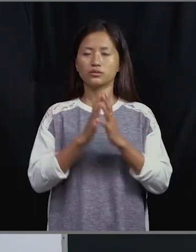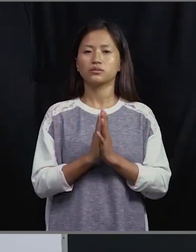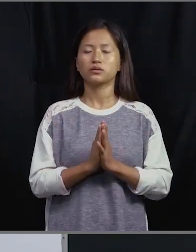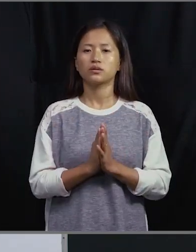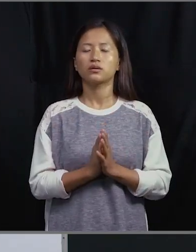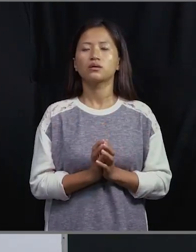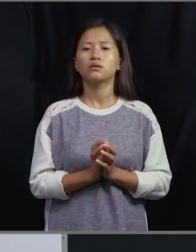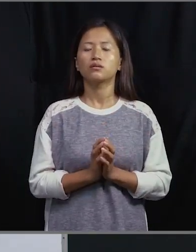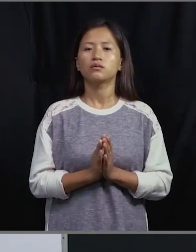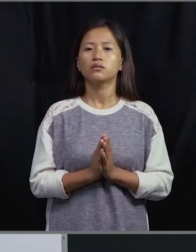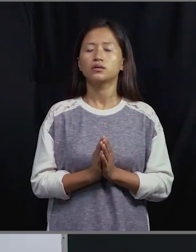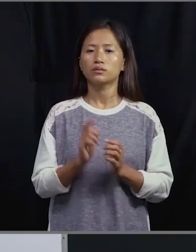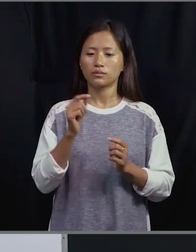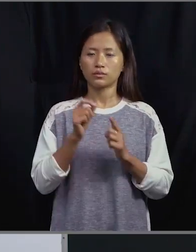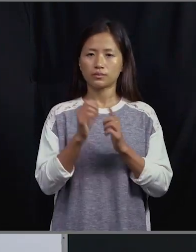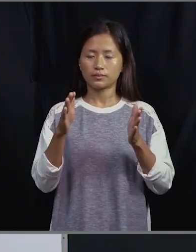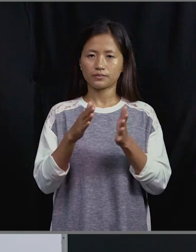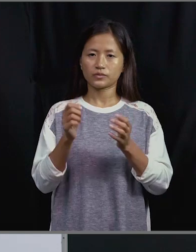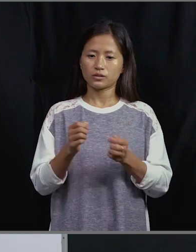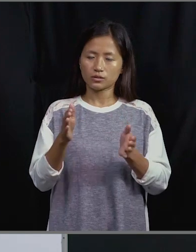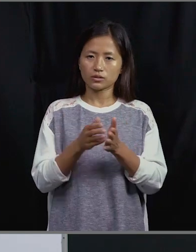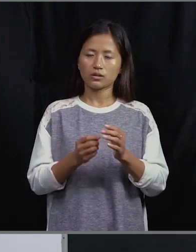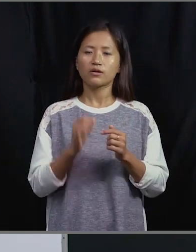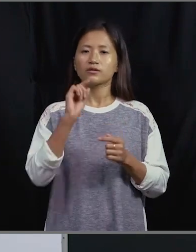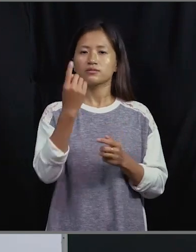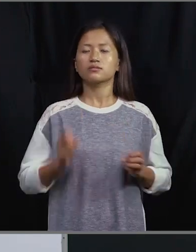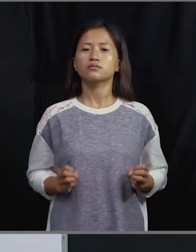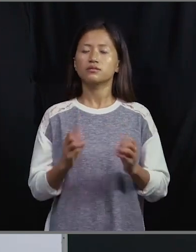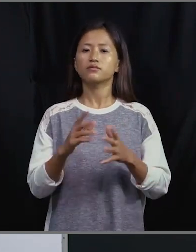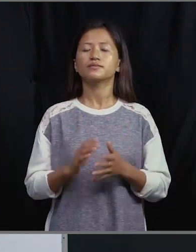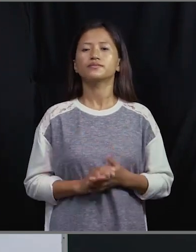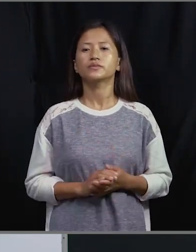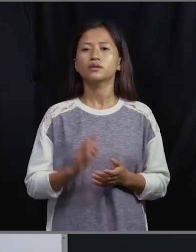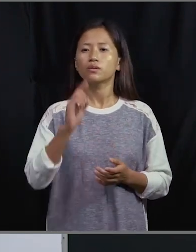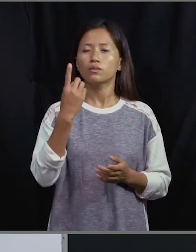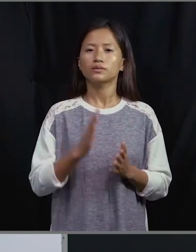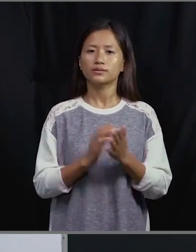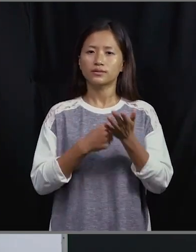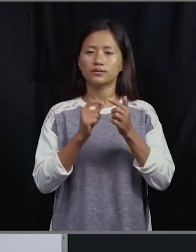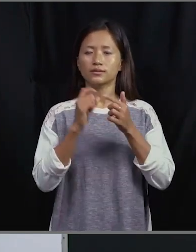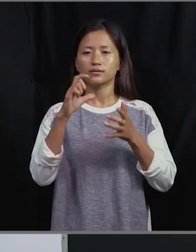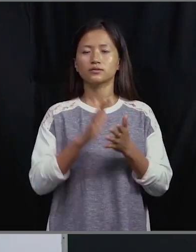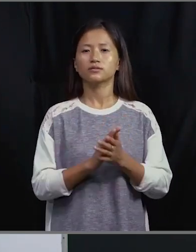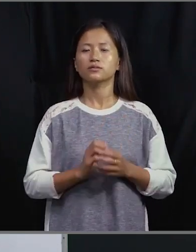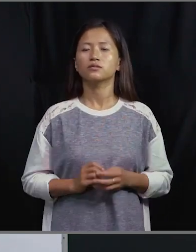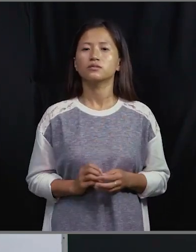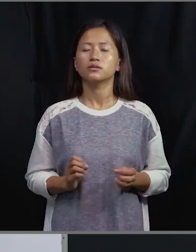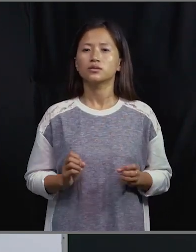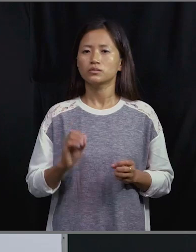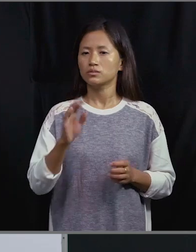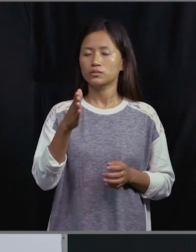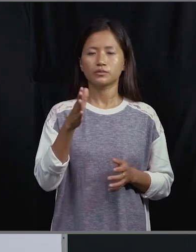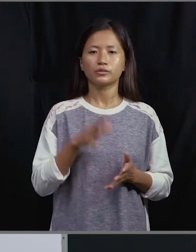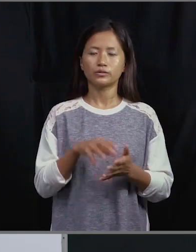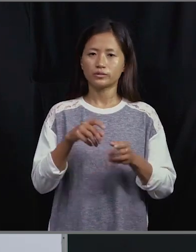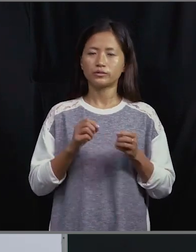cases, the one which is present in smaller amounts will get used up first. And once the reactant gets used up, no more reaction